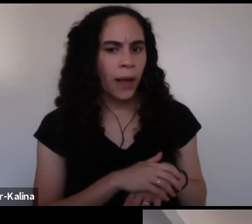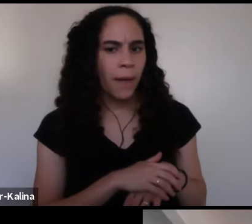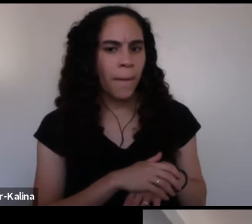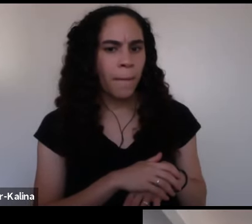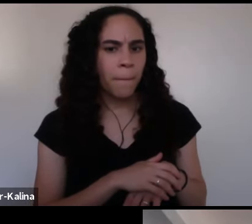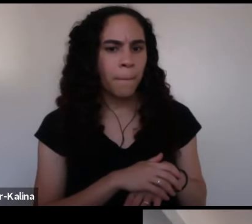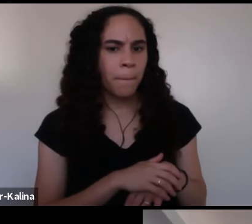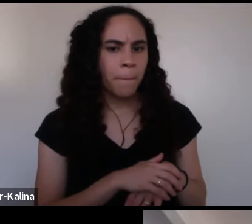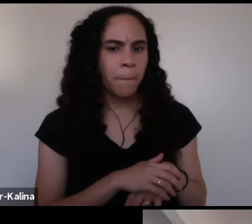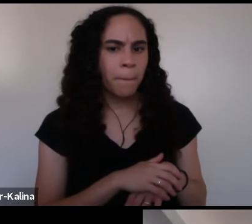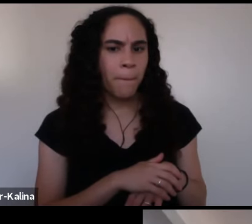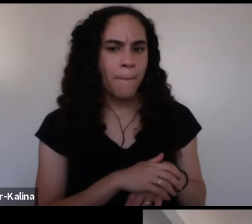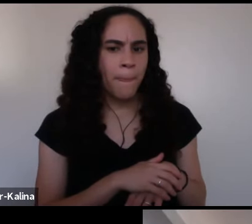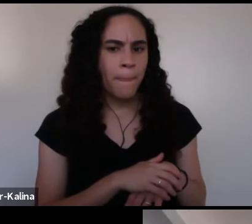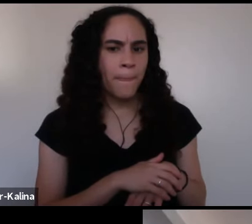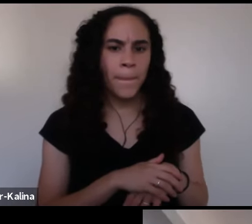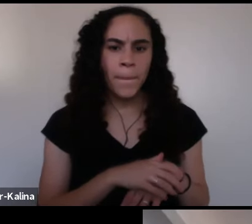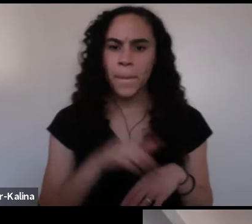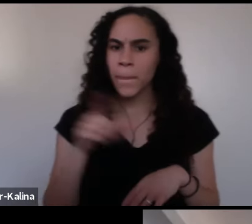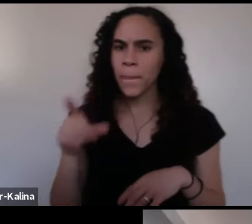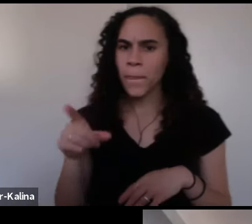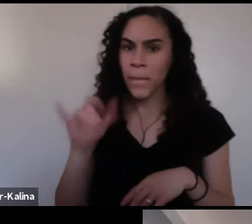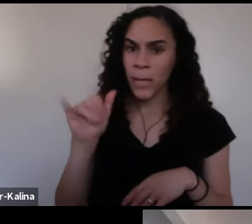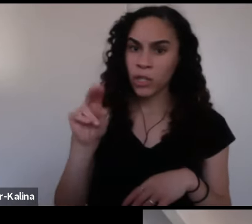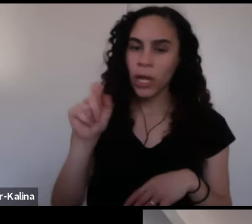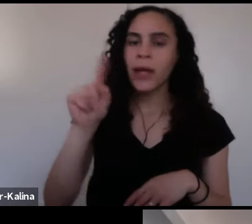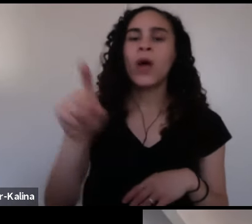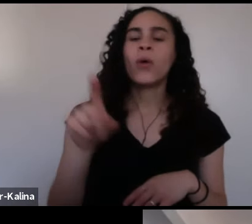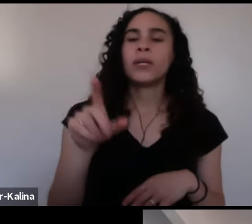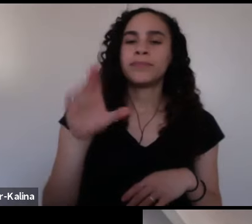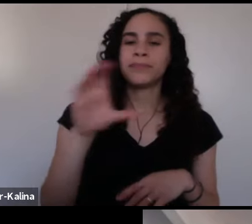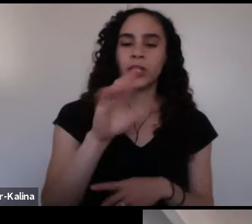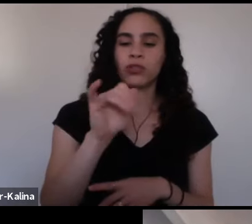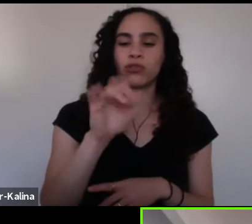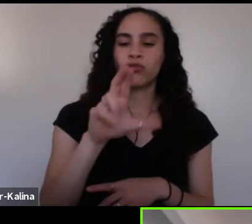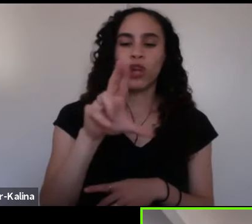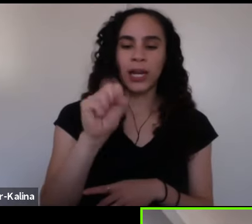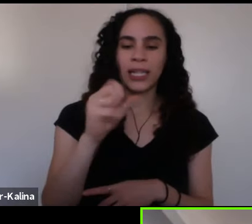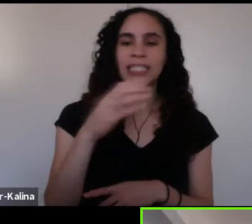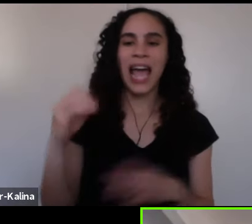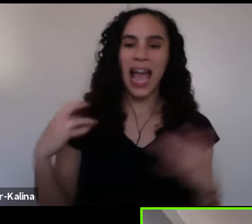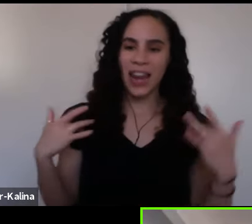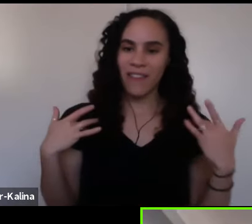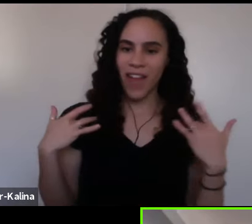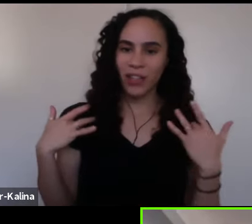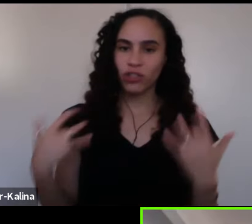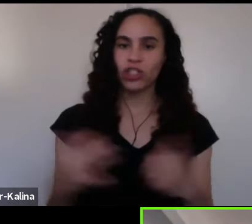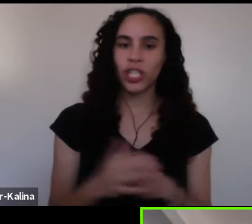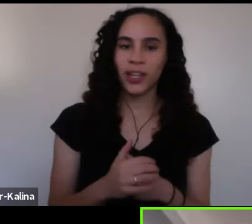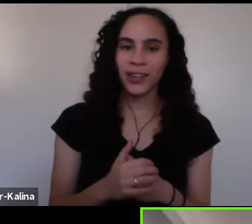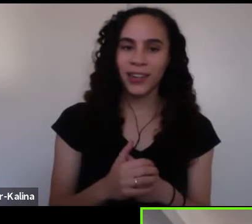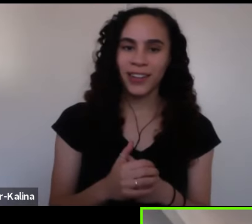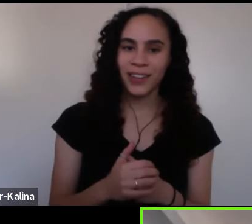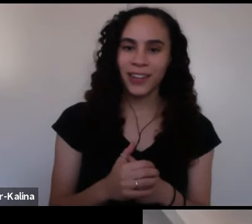Janet, what you want to put in the chat? What industry are you talking? Circus and fashion. Circus and fashion. Fashion.